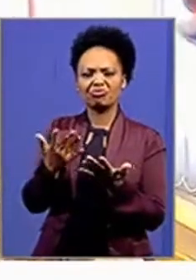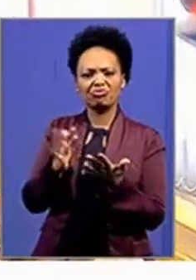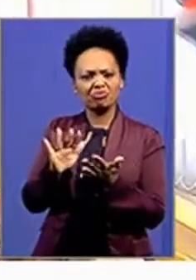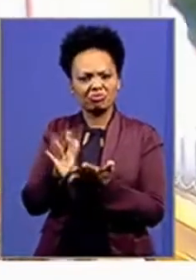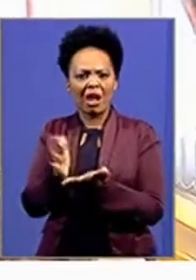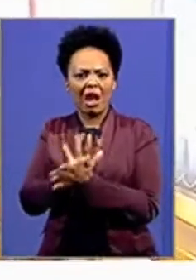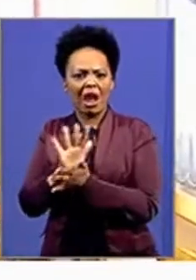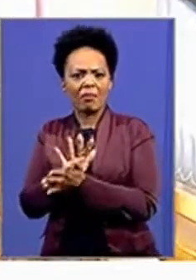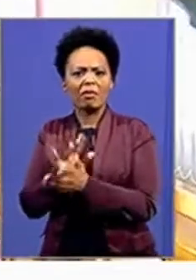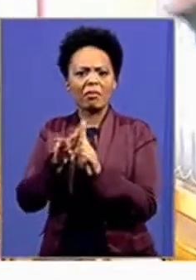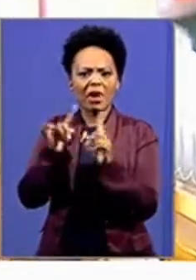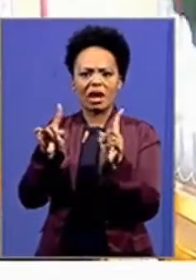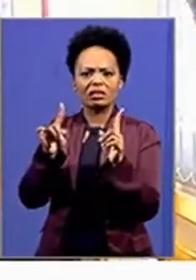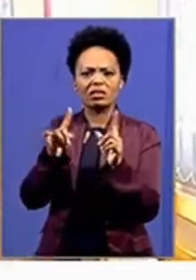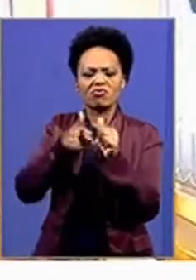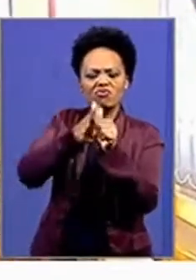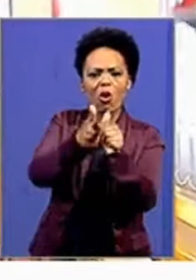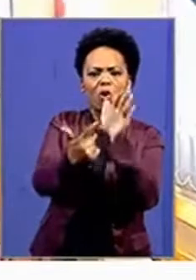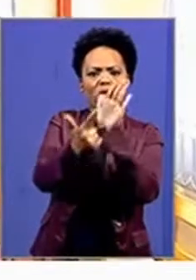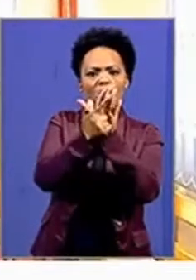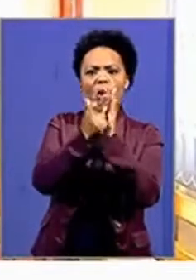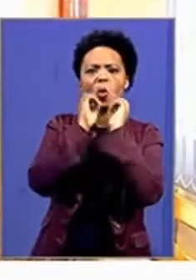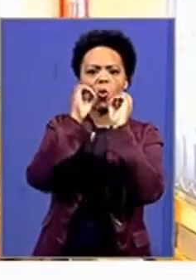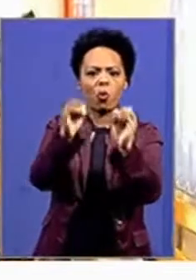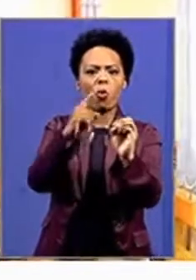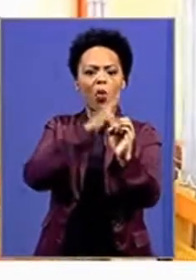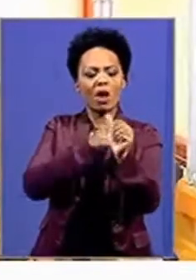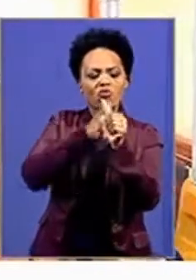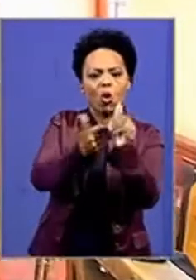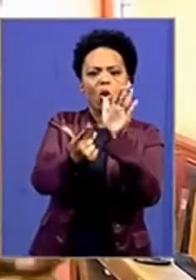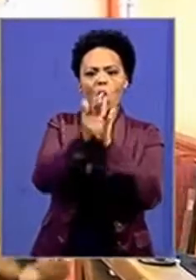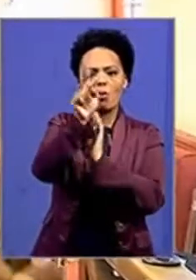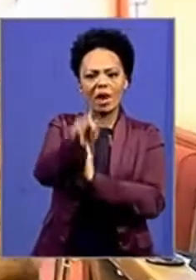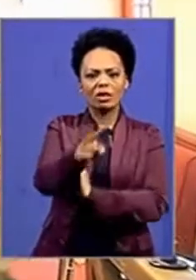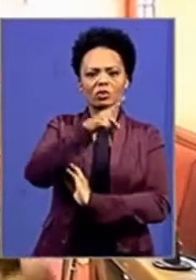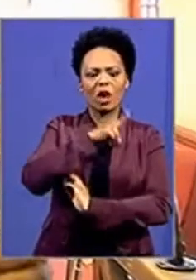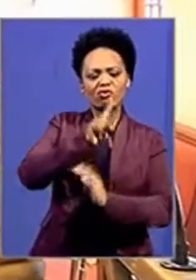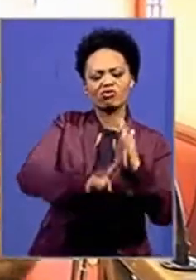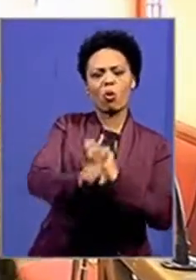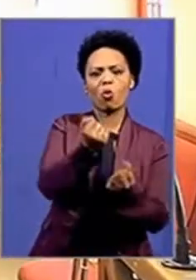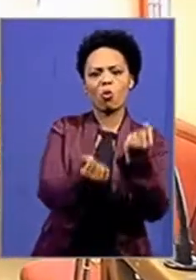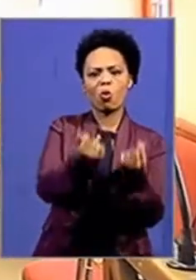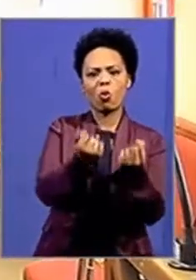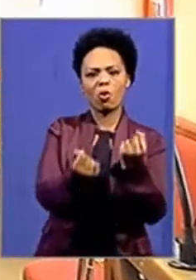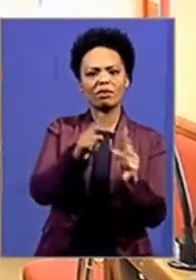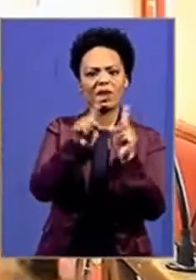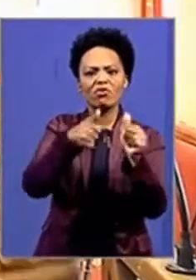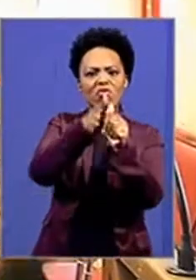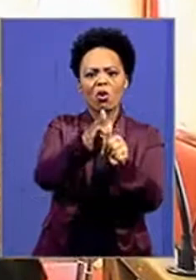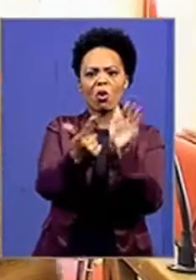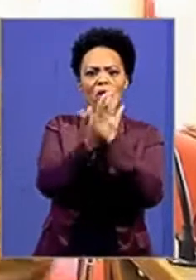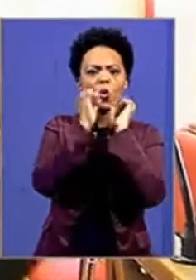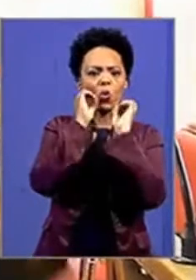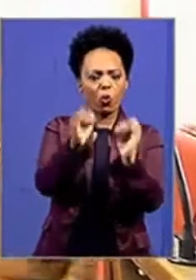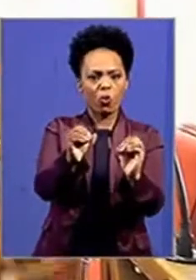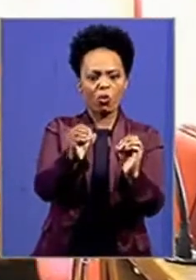lebala le gore molao o swantse o latele go swara ba sekišwa o ba tliša court ba fetša ba tliša court ka mokgwa le goreng a se ba latele molao ene